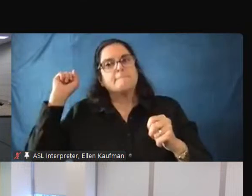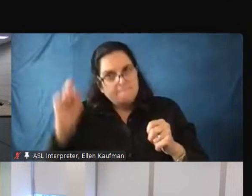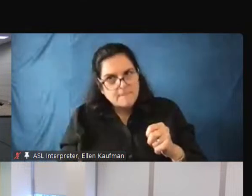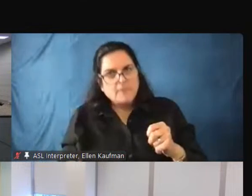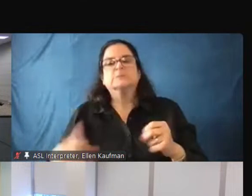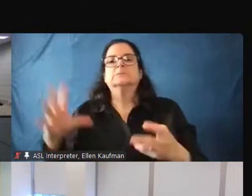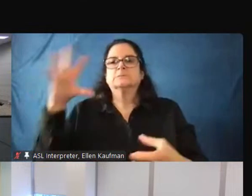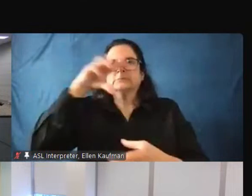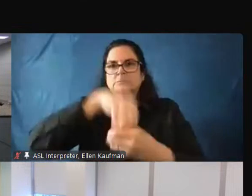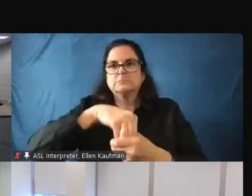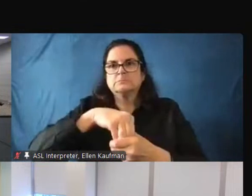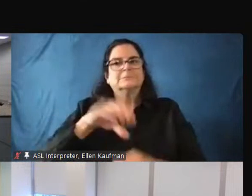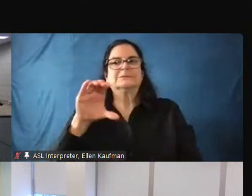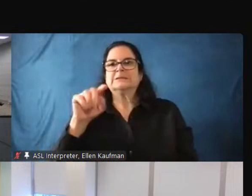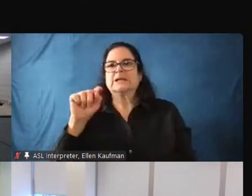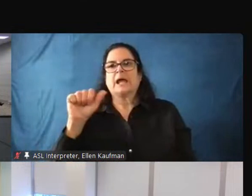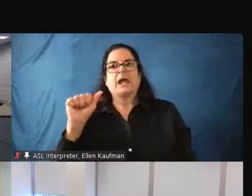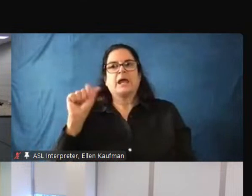totally by itself.